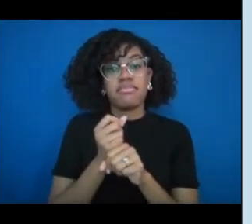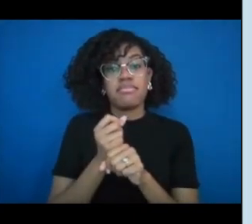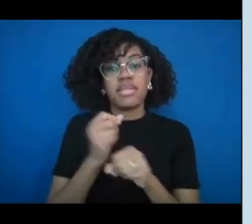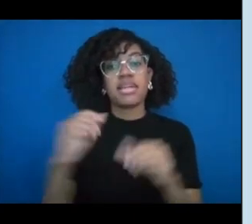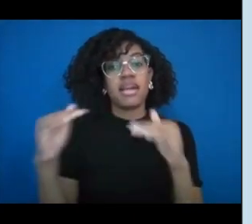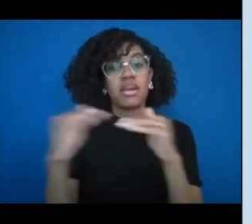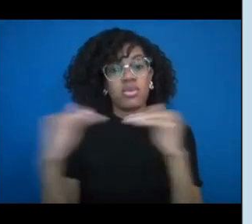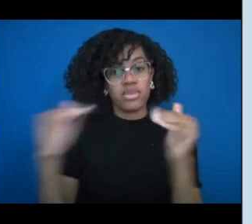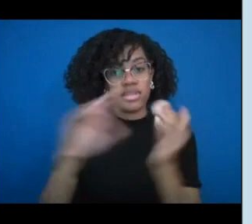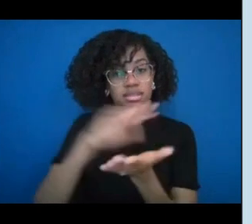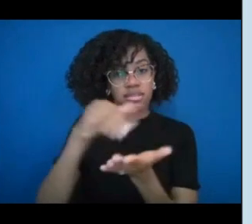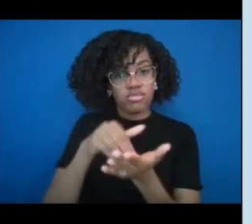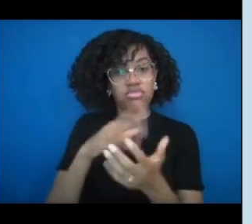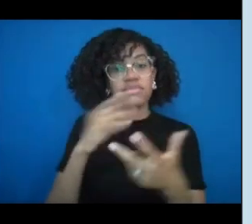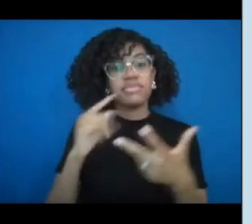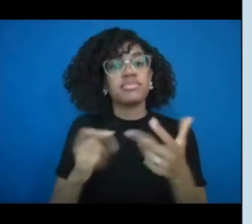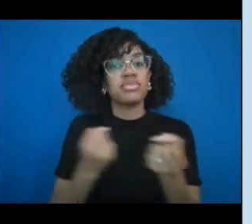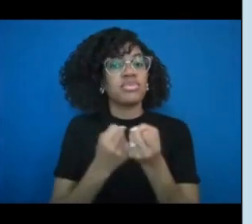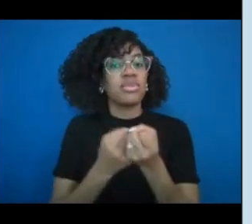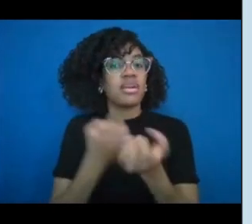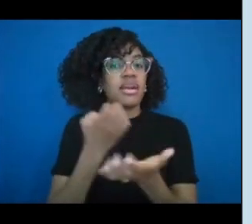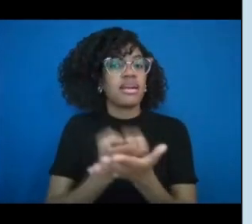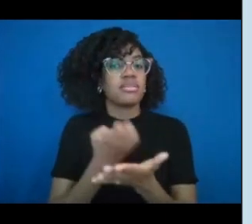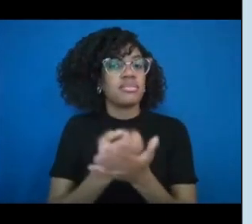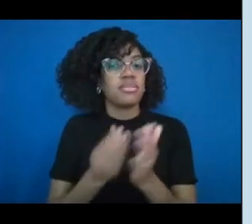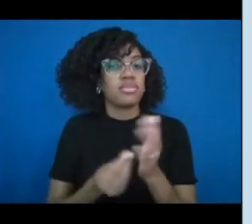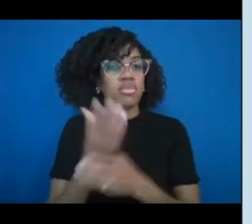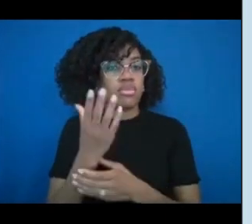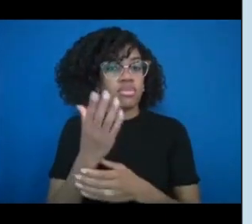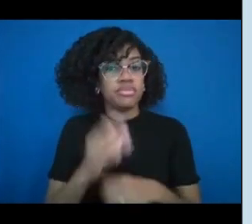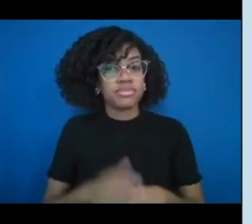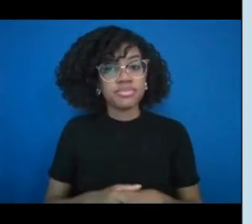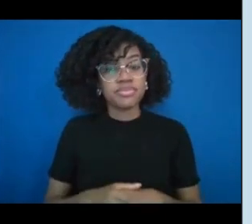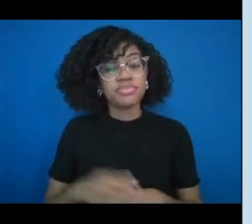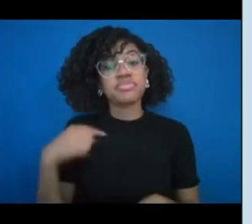We also are looking for projects that will support